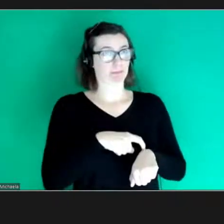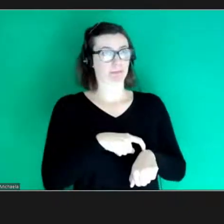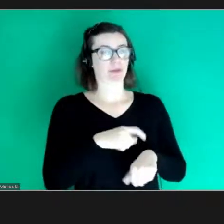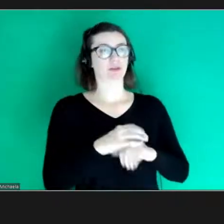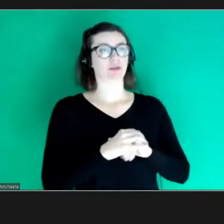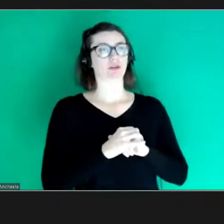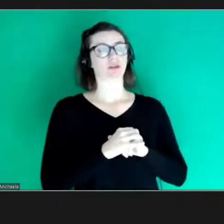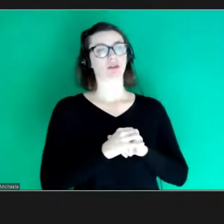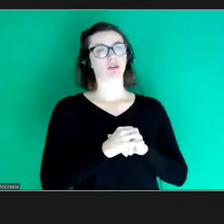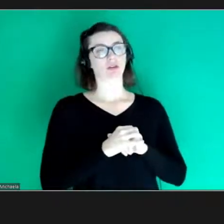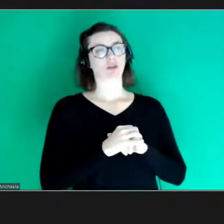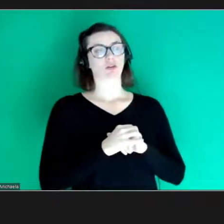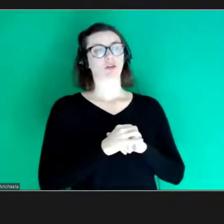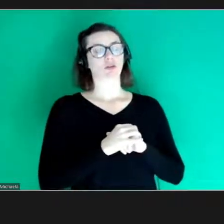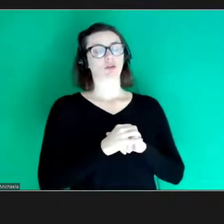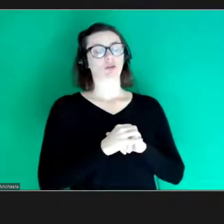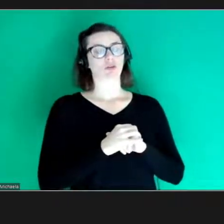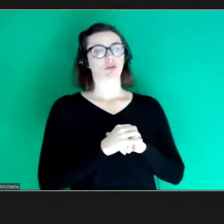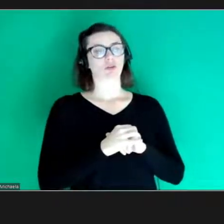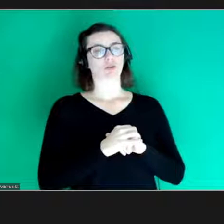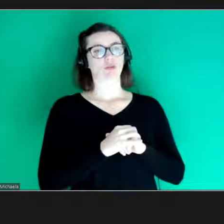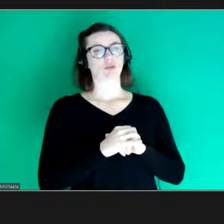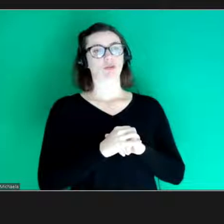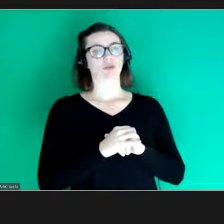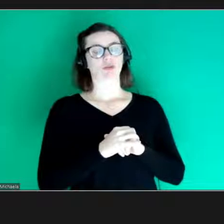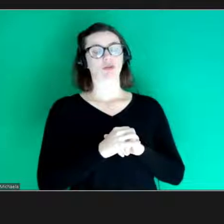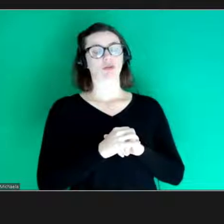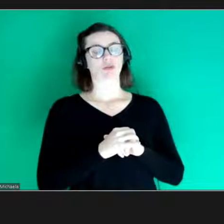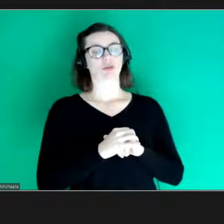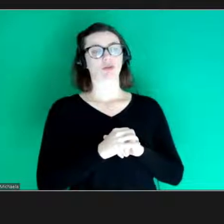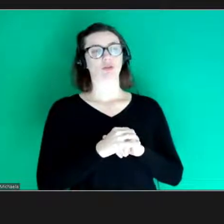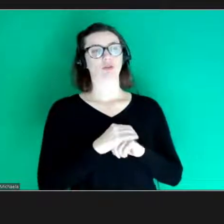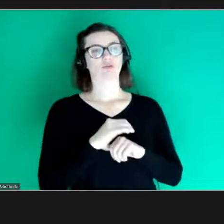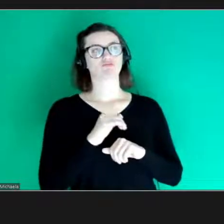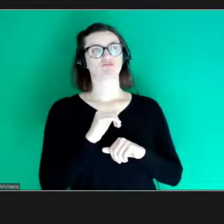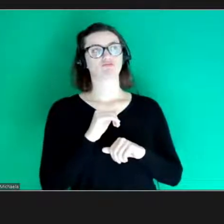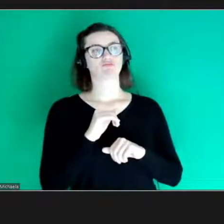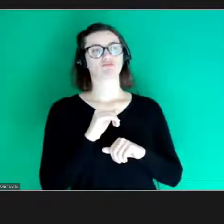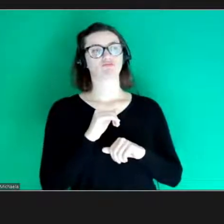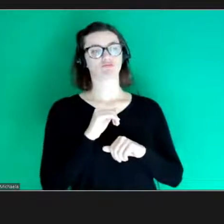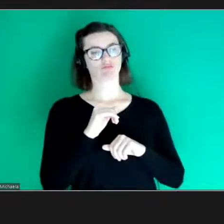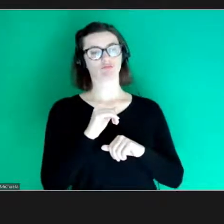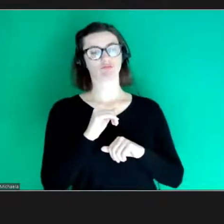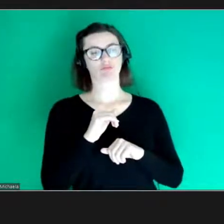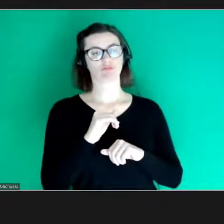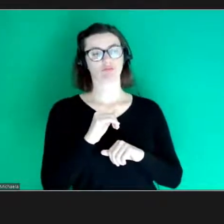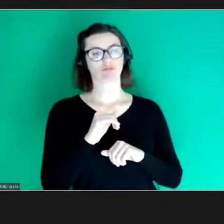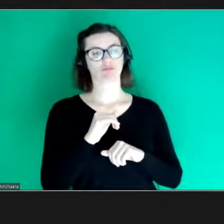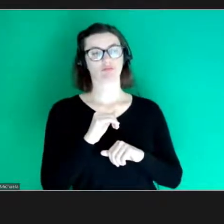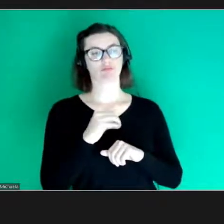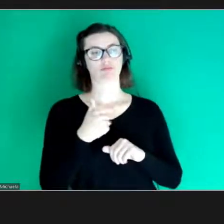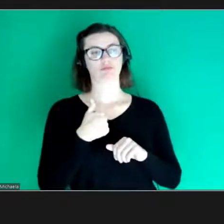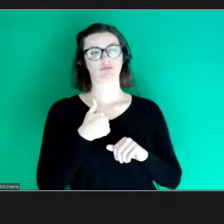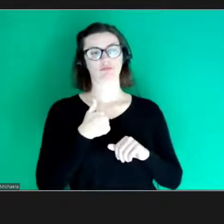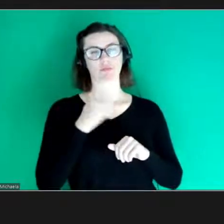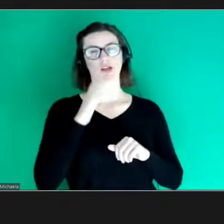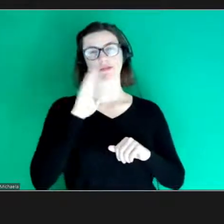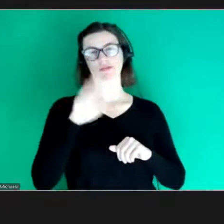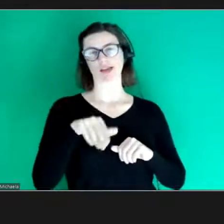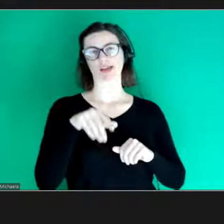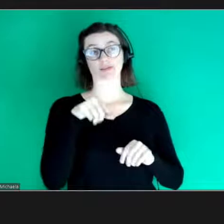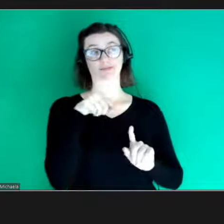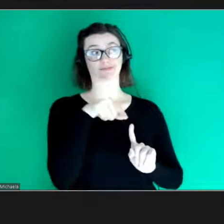which is sort of whether or not, I know this may in some ways be a decision that involves the